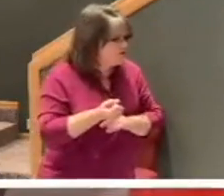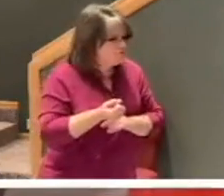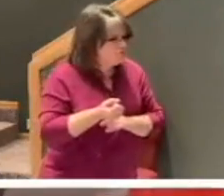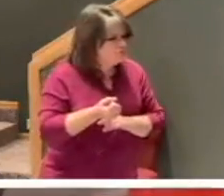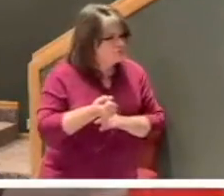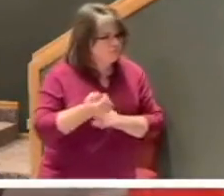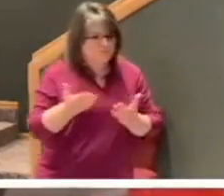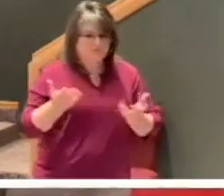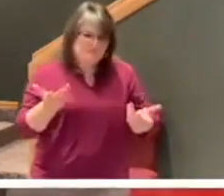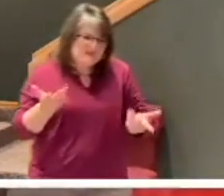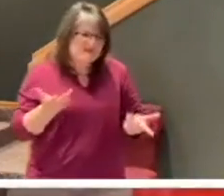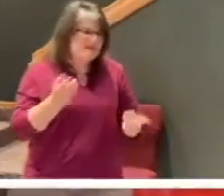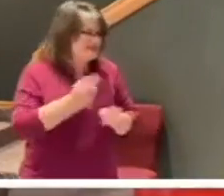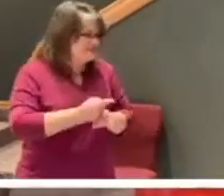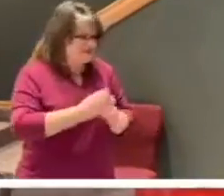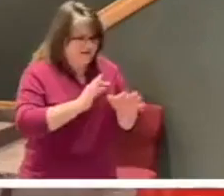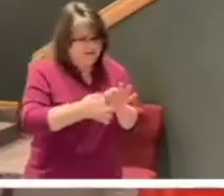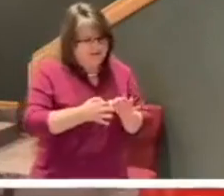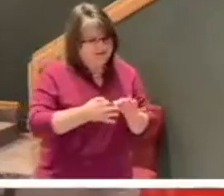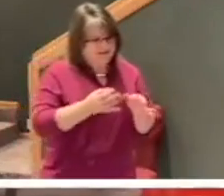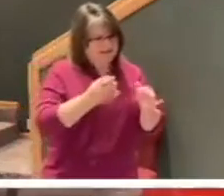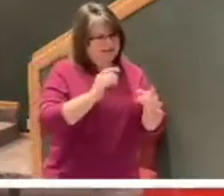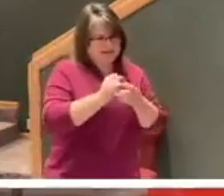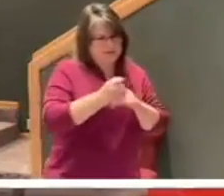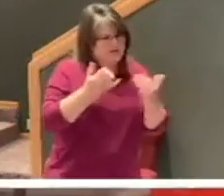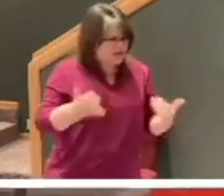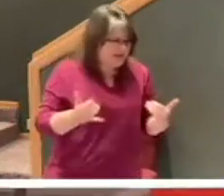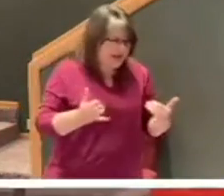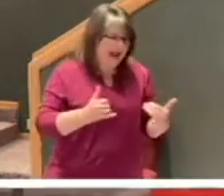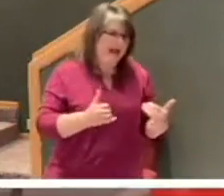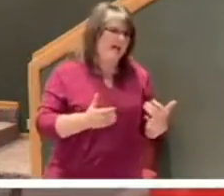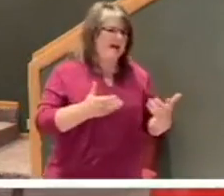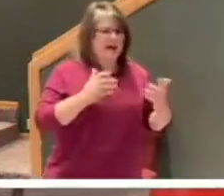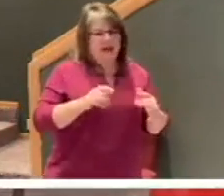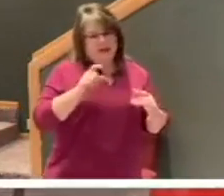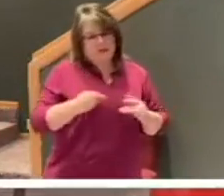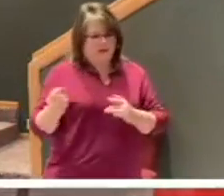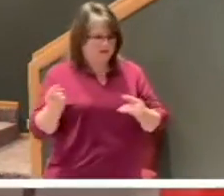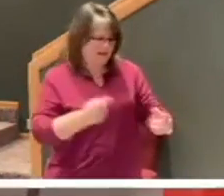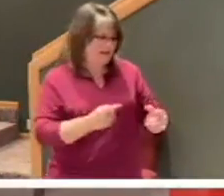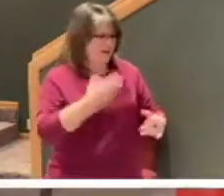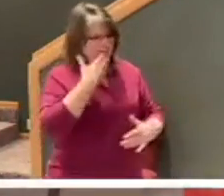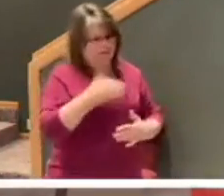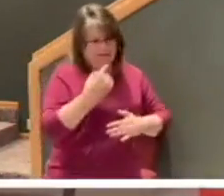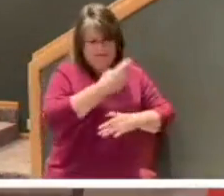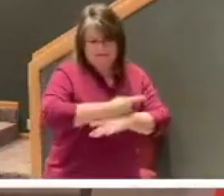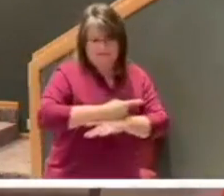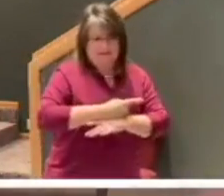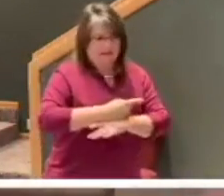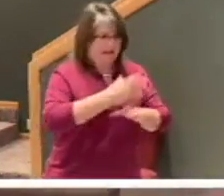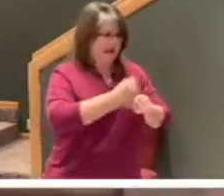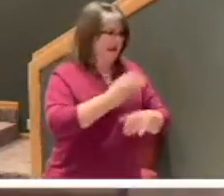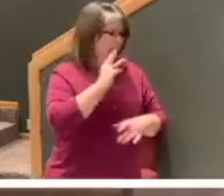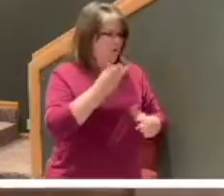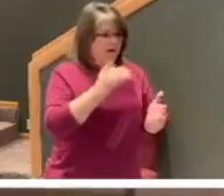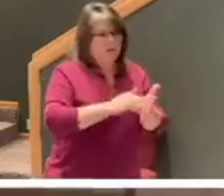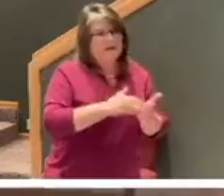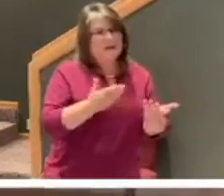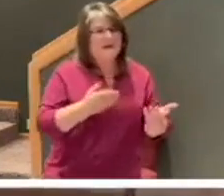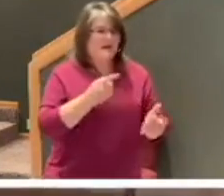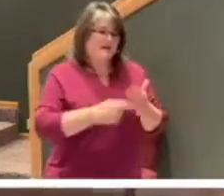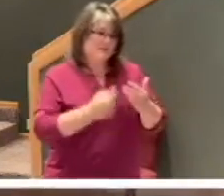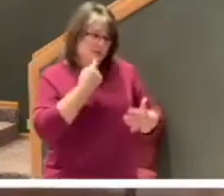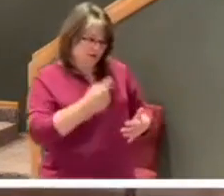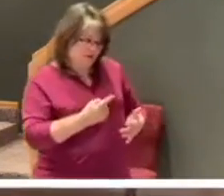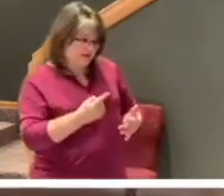She just wanted, like, just fix this current situation. I don't want to have to come out here in the heat of the day and get this water again. So, like, what you're saying sounds